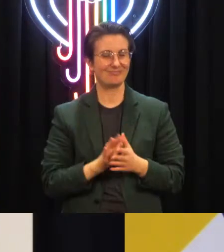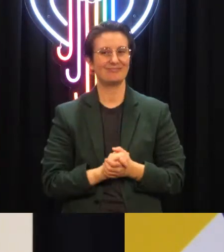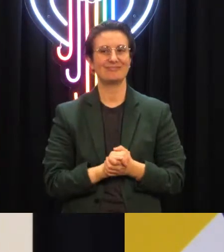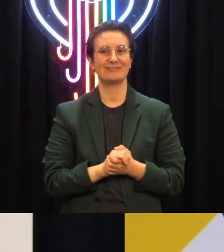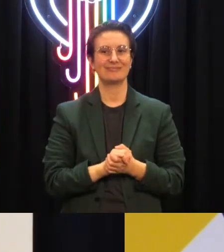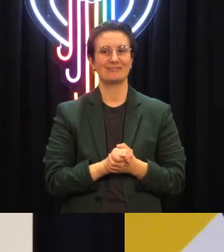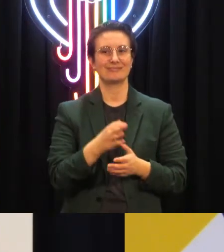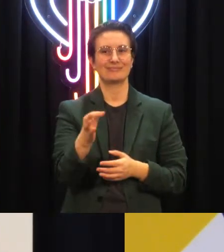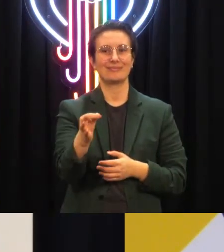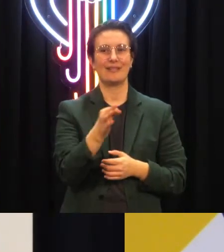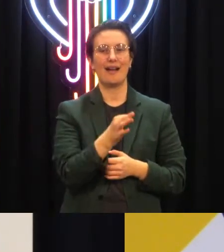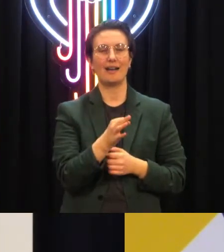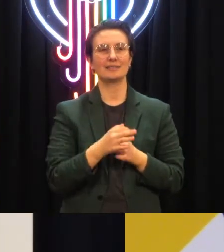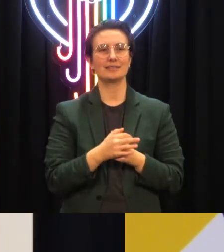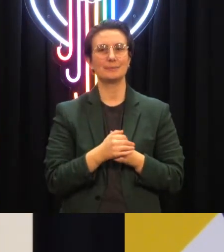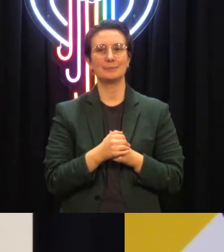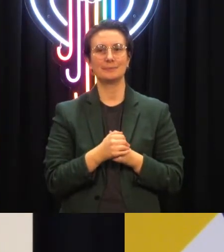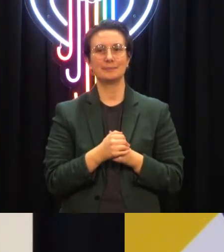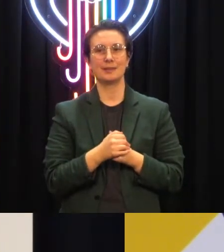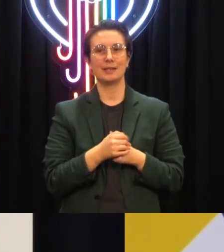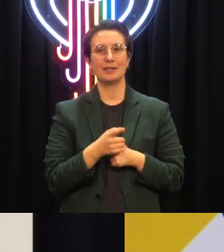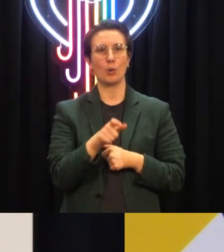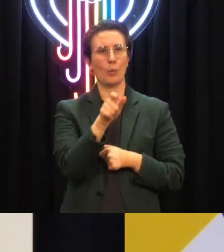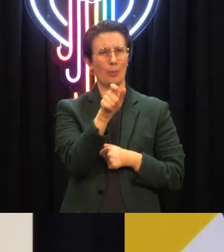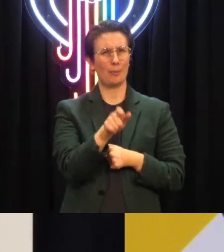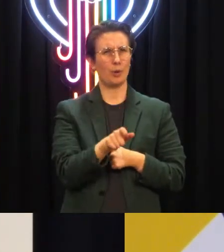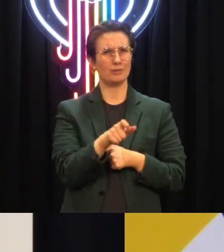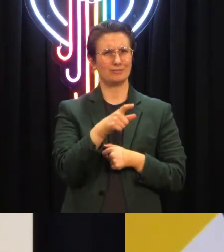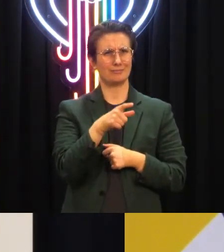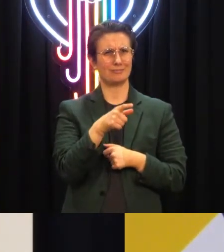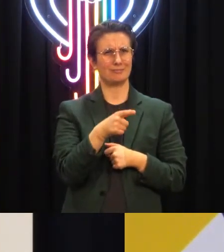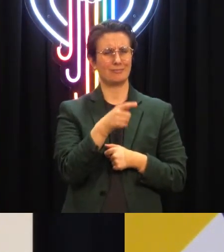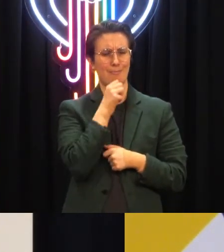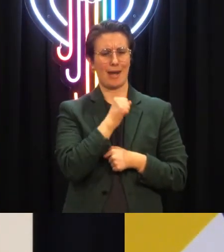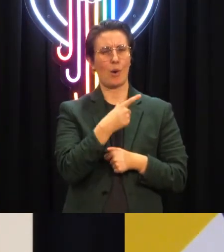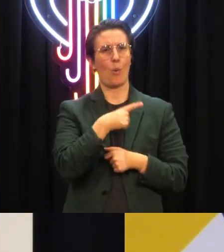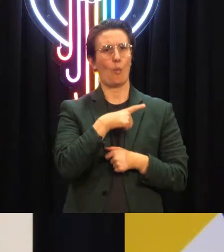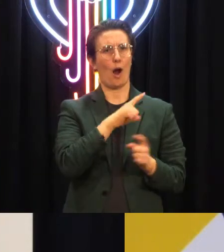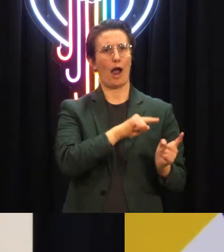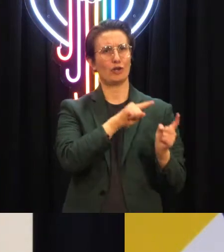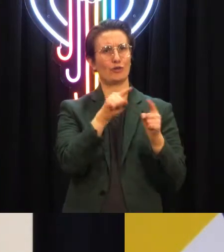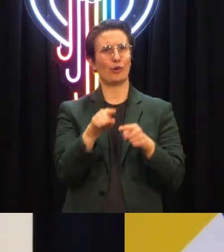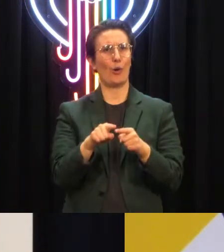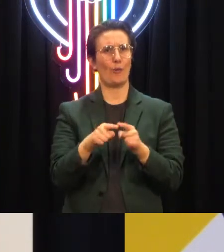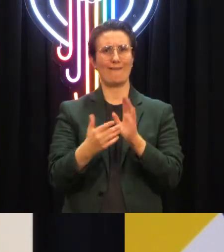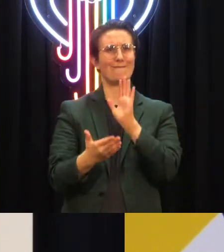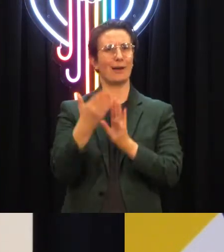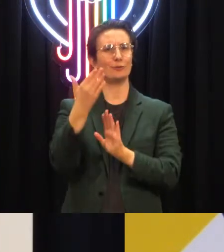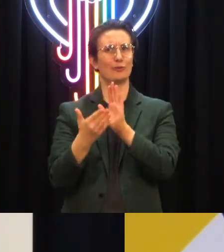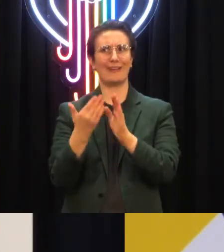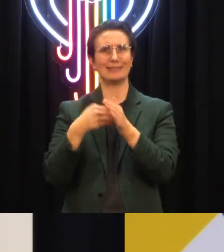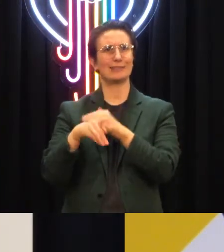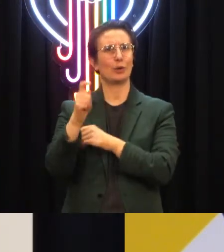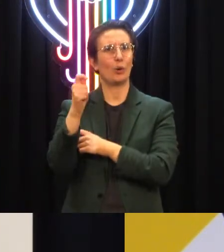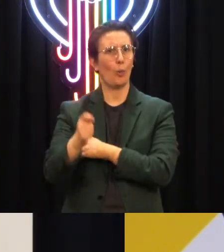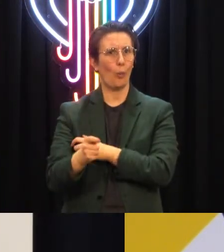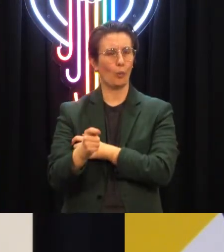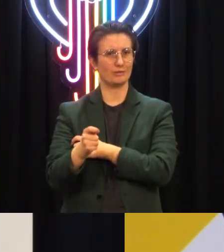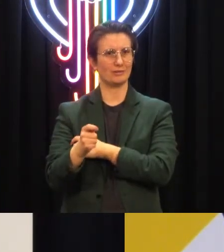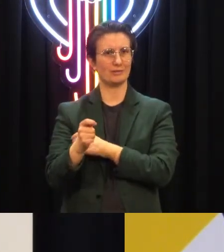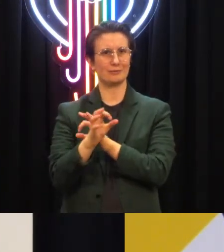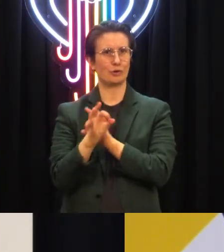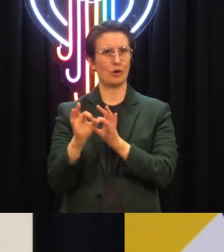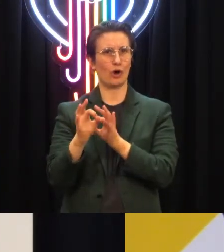man make an in-person appearance at the Manukau District Court rather than an AV? I can't answer that. That would be a decision, obviously,